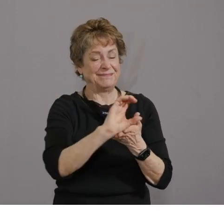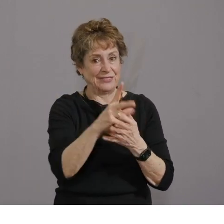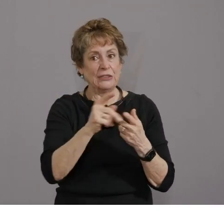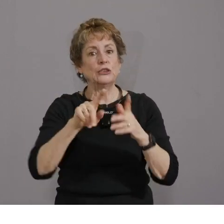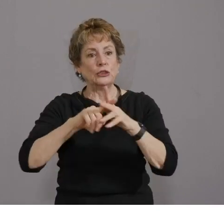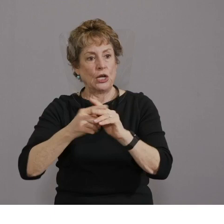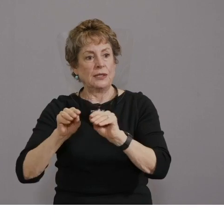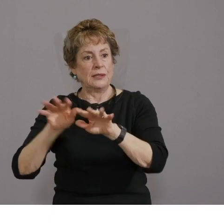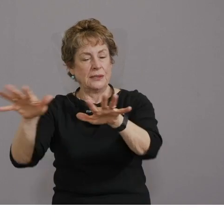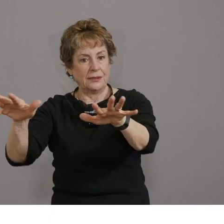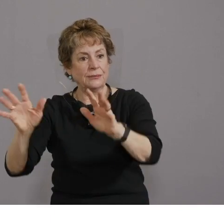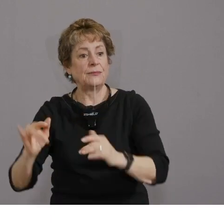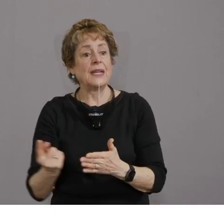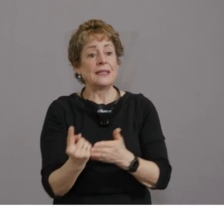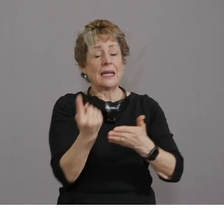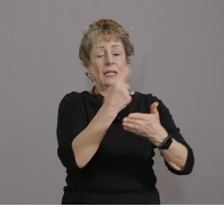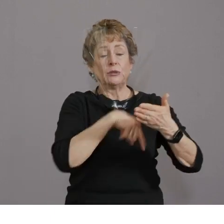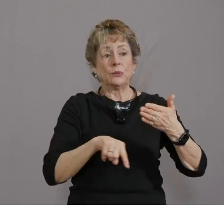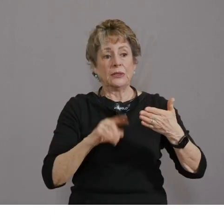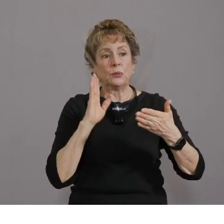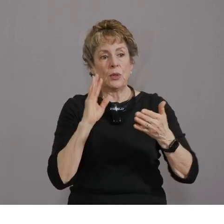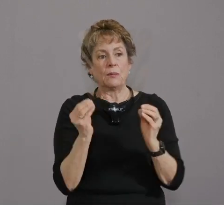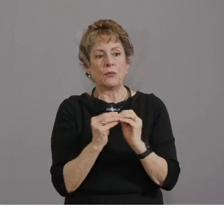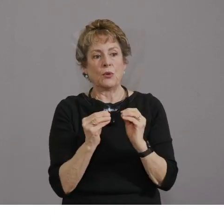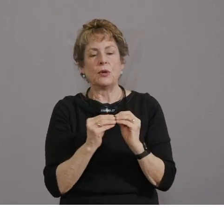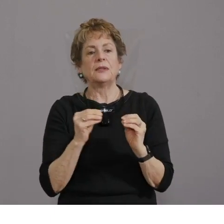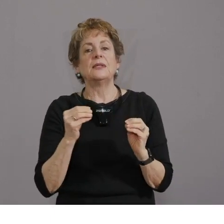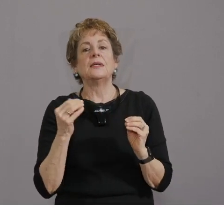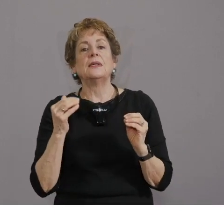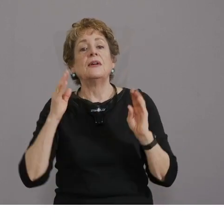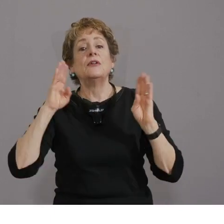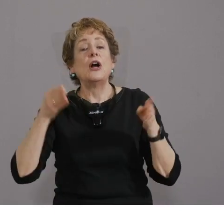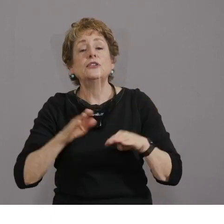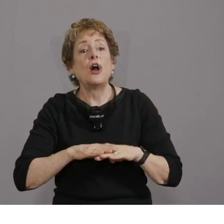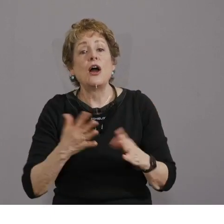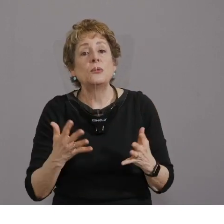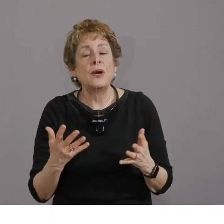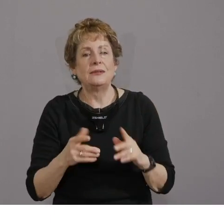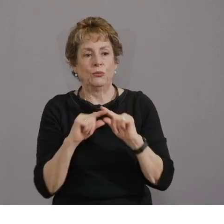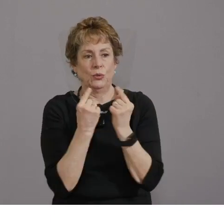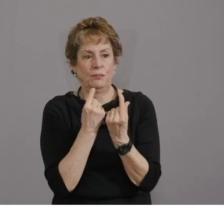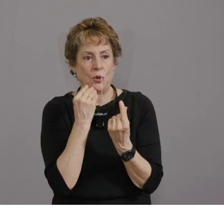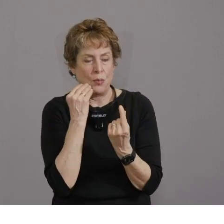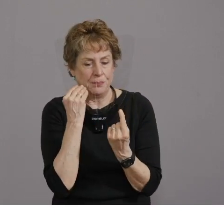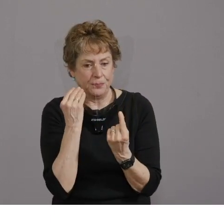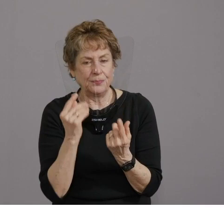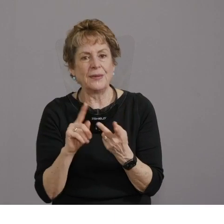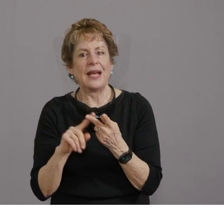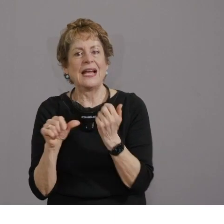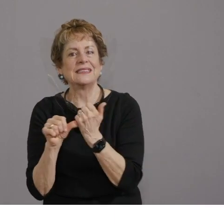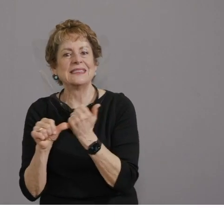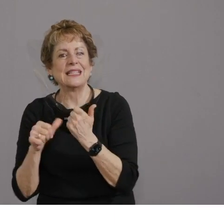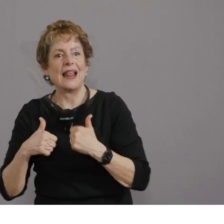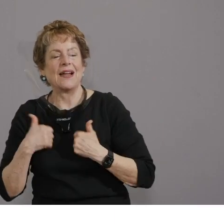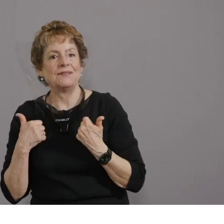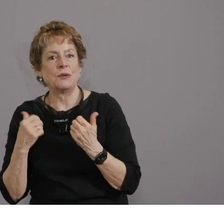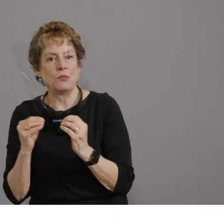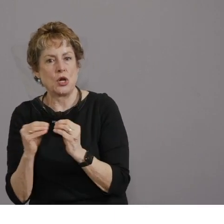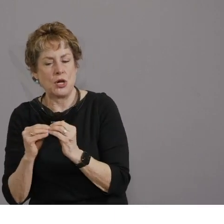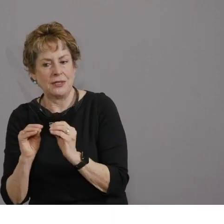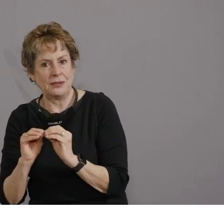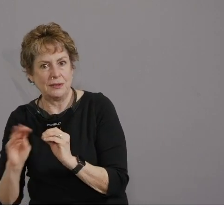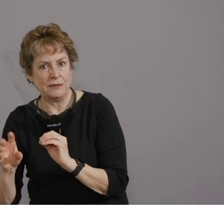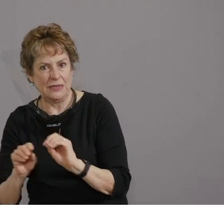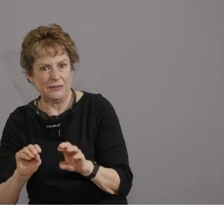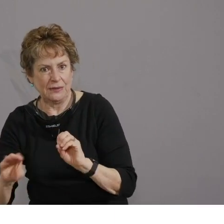over 2,000 facilities enrolled in the federal program. We're one of the states with the highest number of facilities enrolled. And